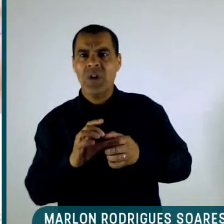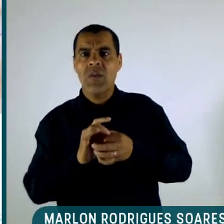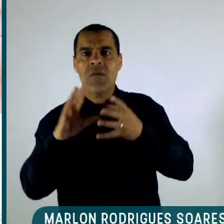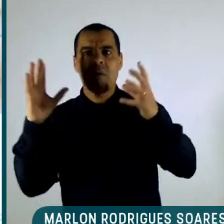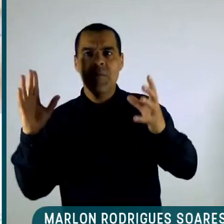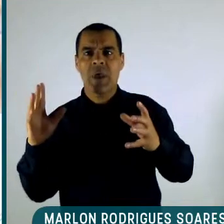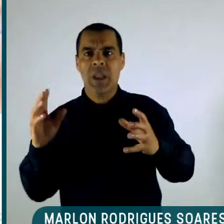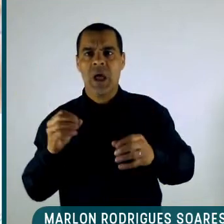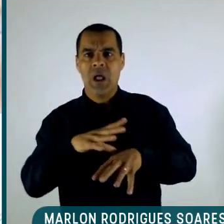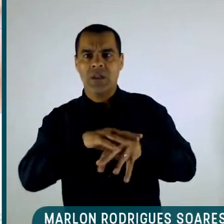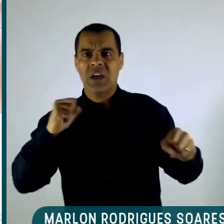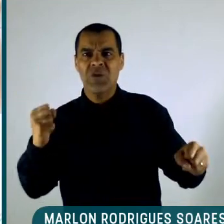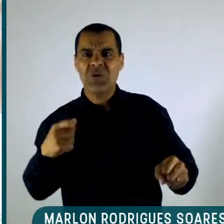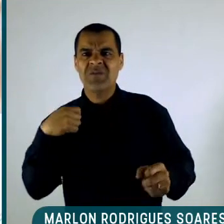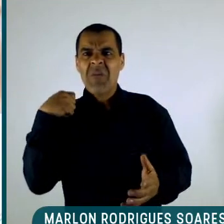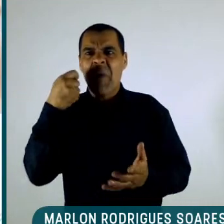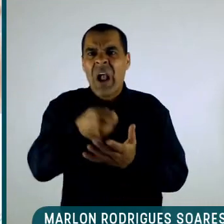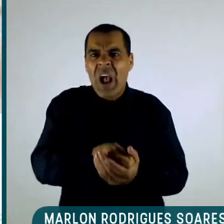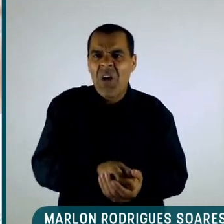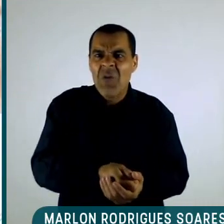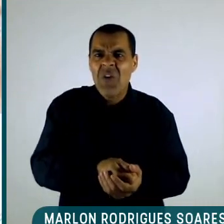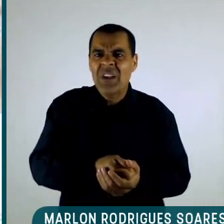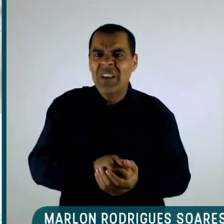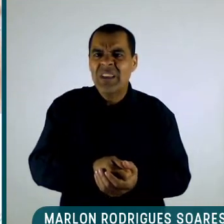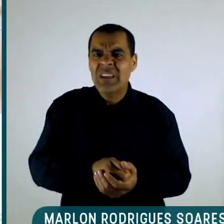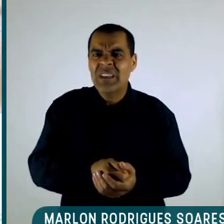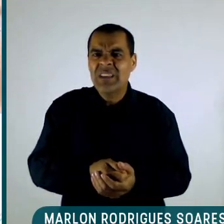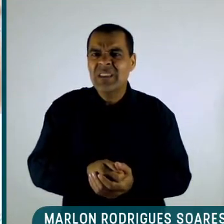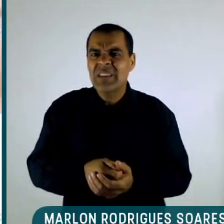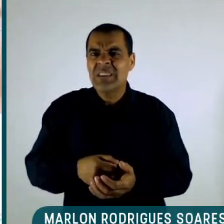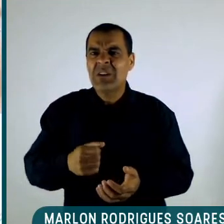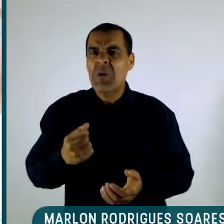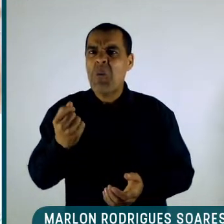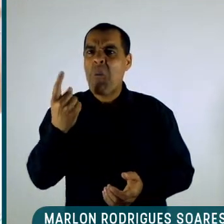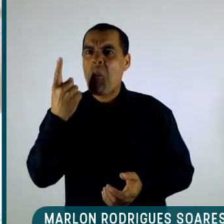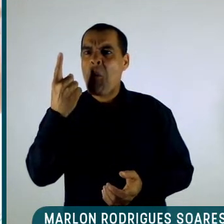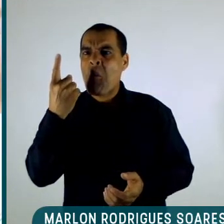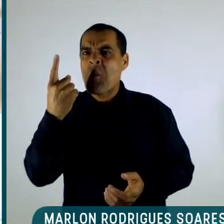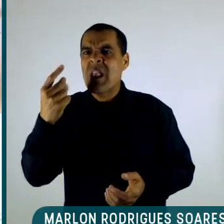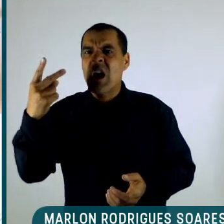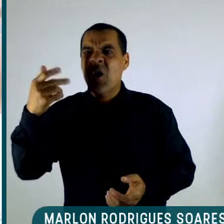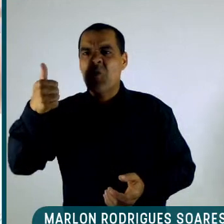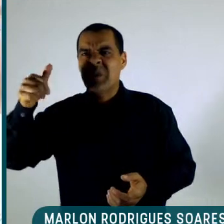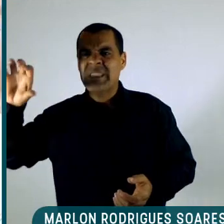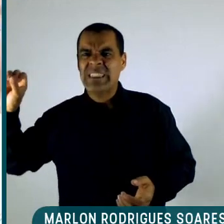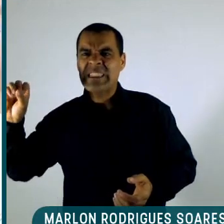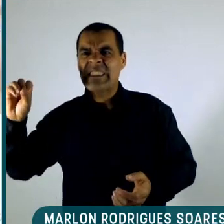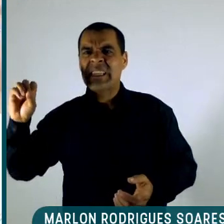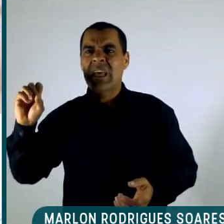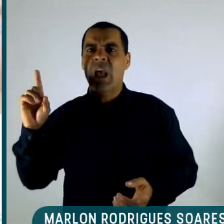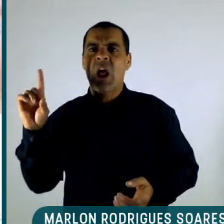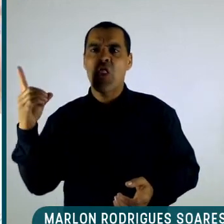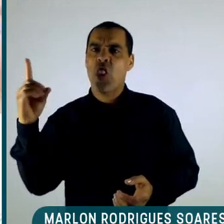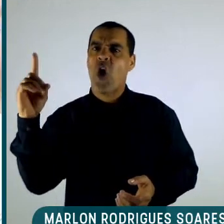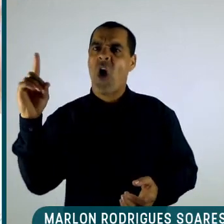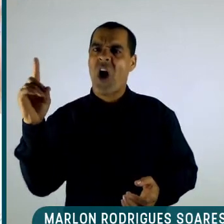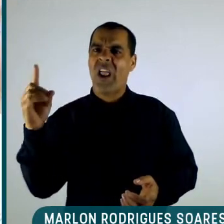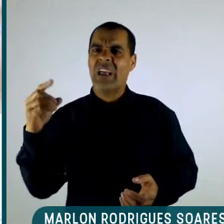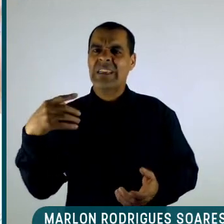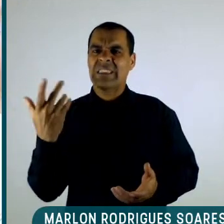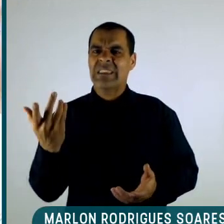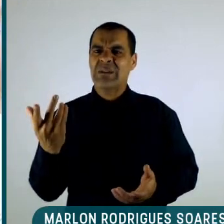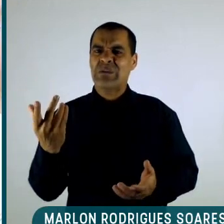he got the COVID-19 and he was hospitalized, and when he left the hospital, he